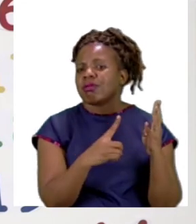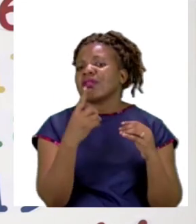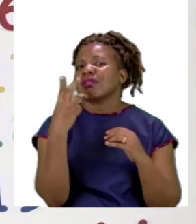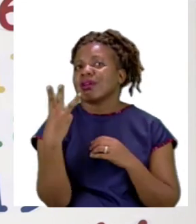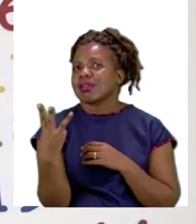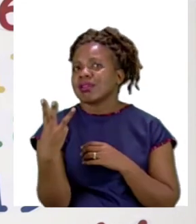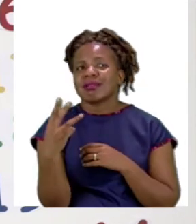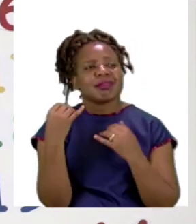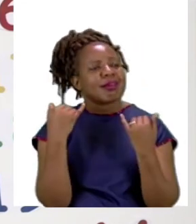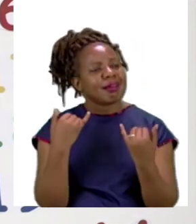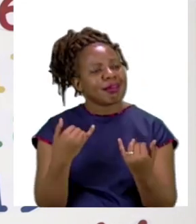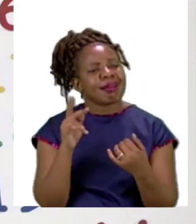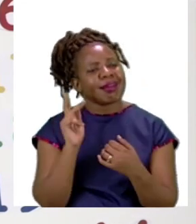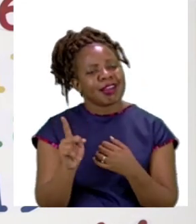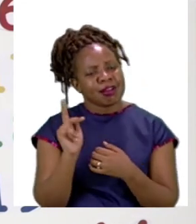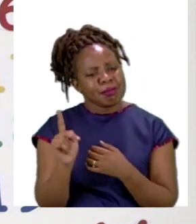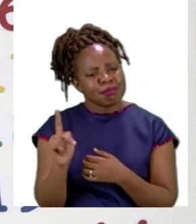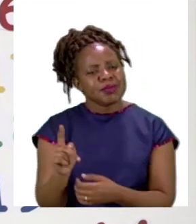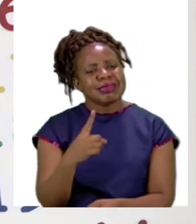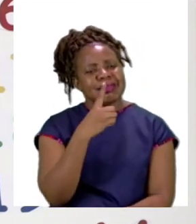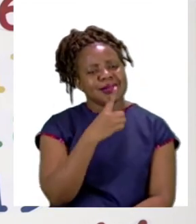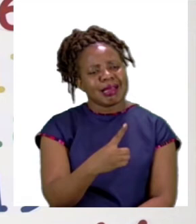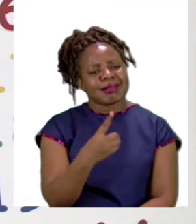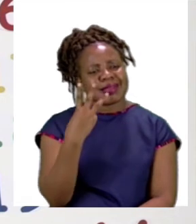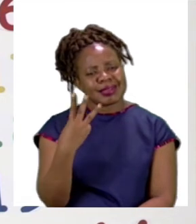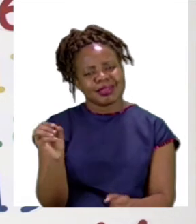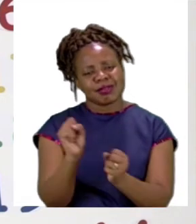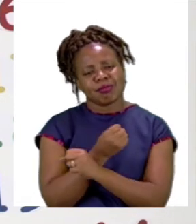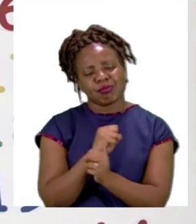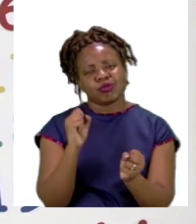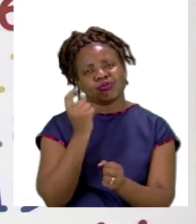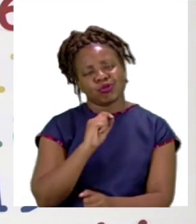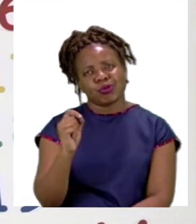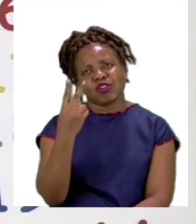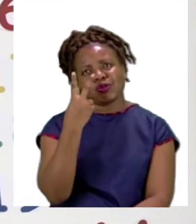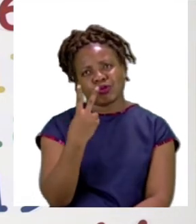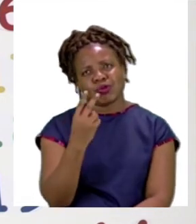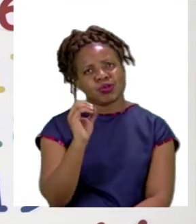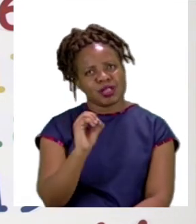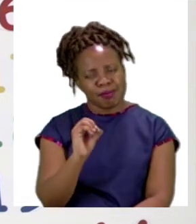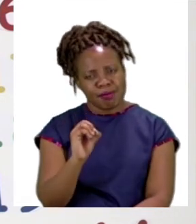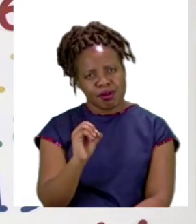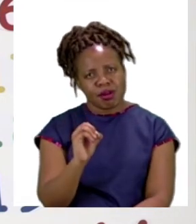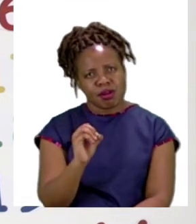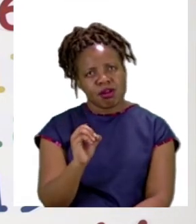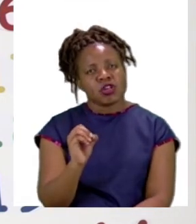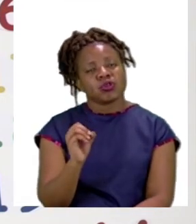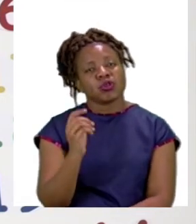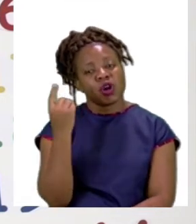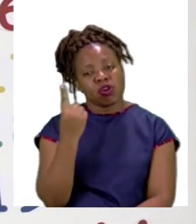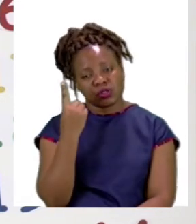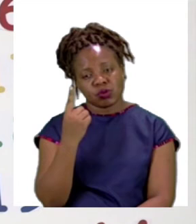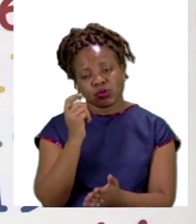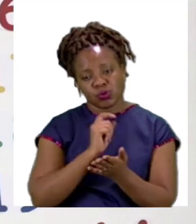But 13 is too heavy for us. So we need to ask Mr.